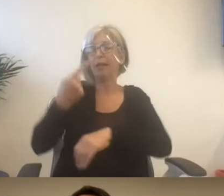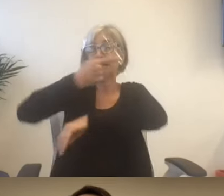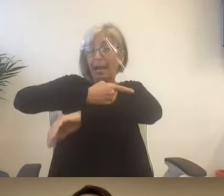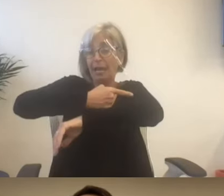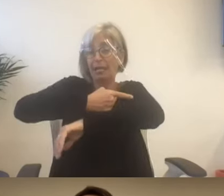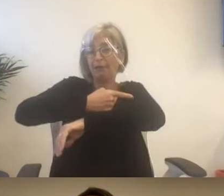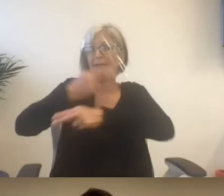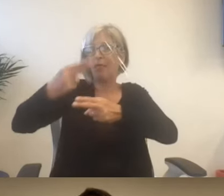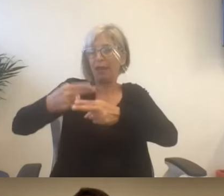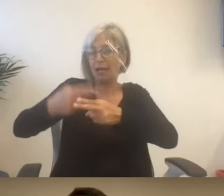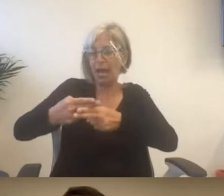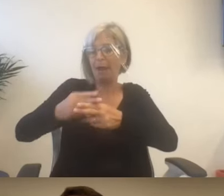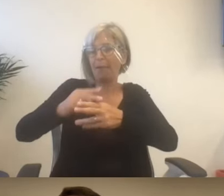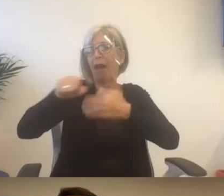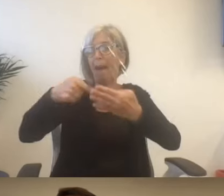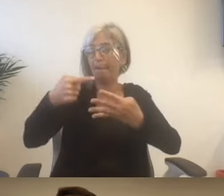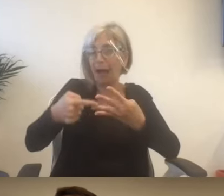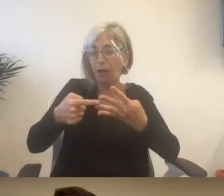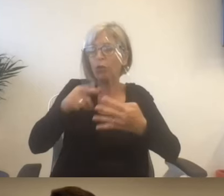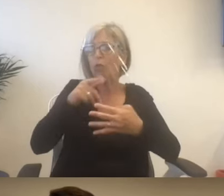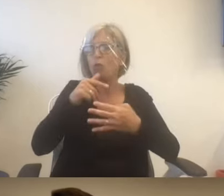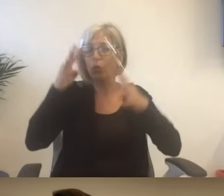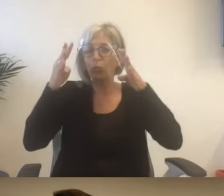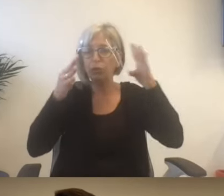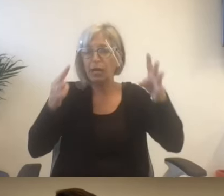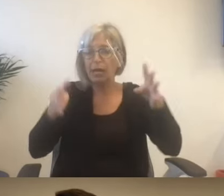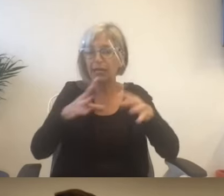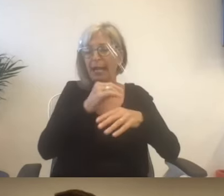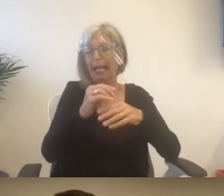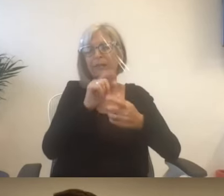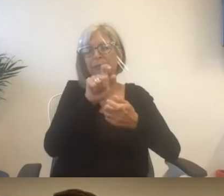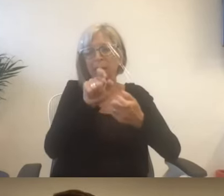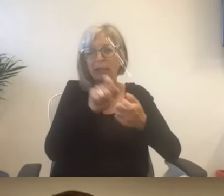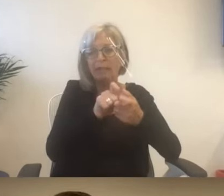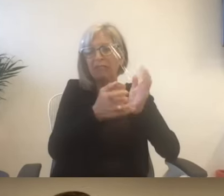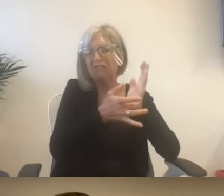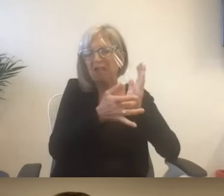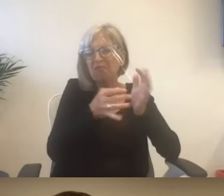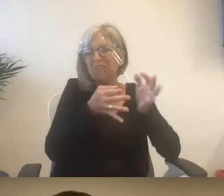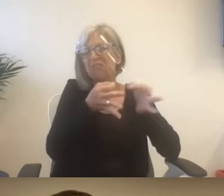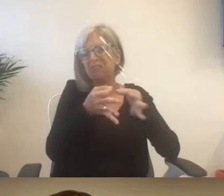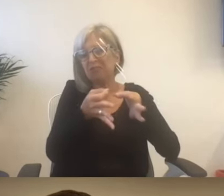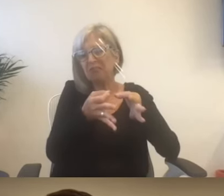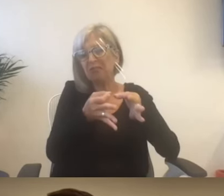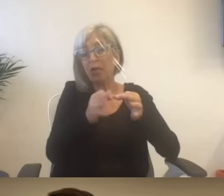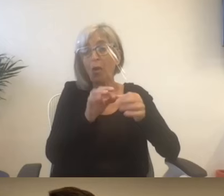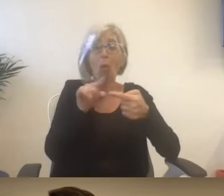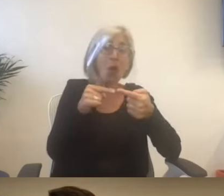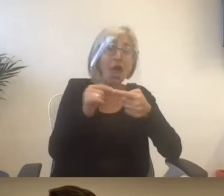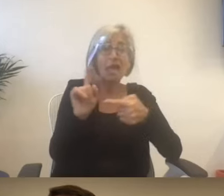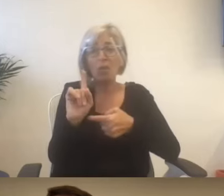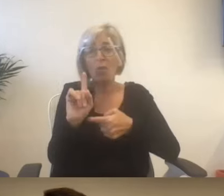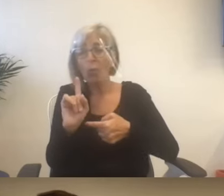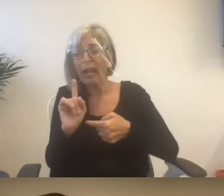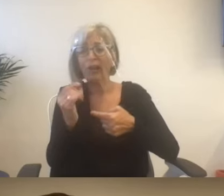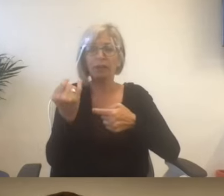date, the name of the event, a little bit about it, who created it, and then some technical details about when it is, where it